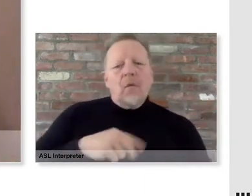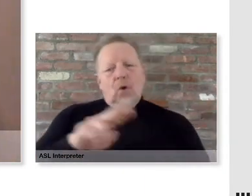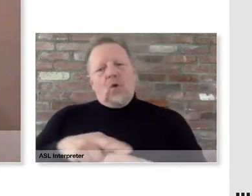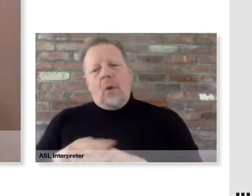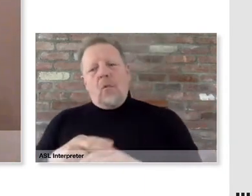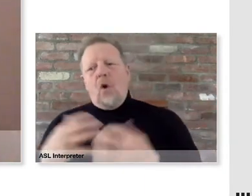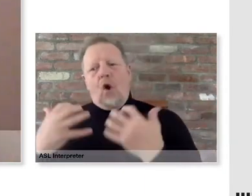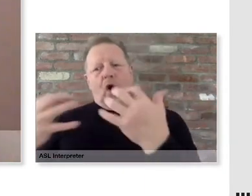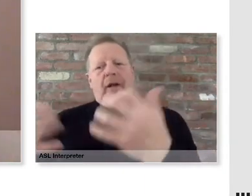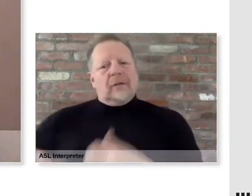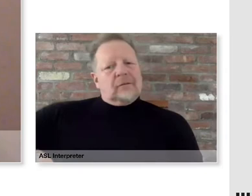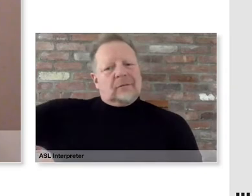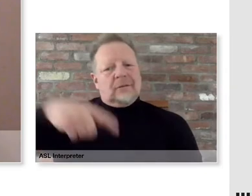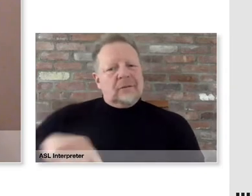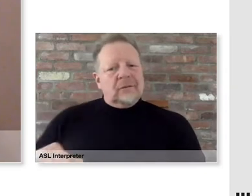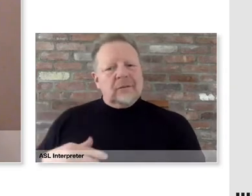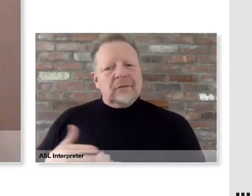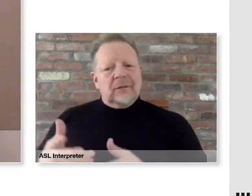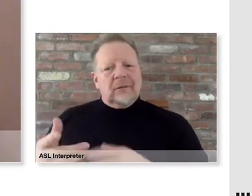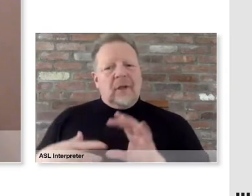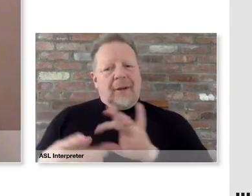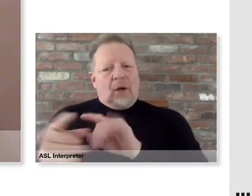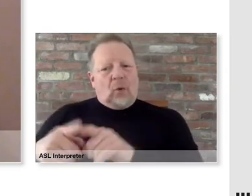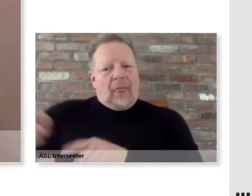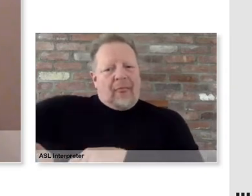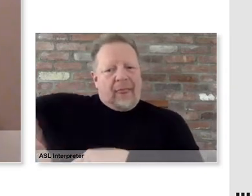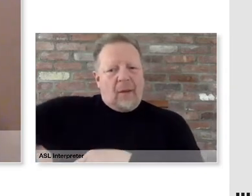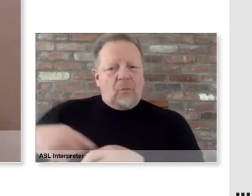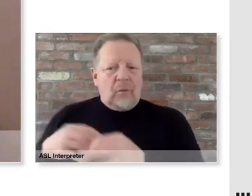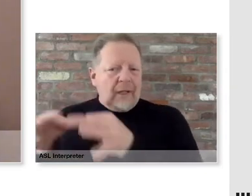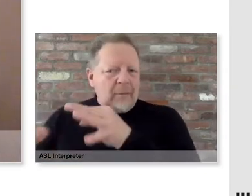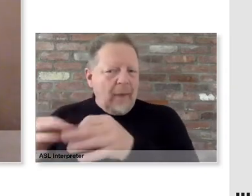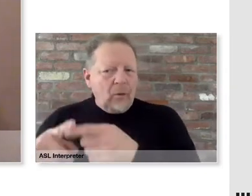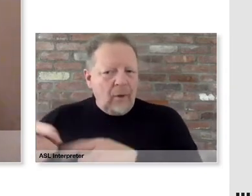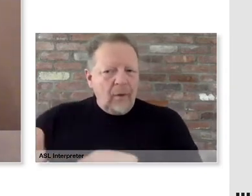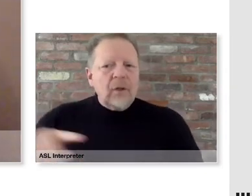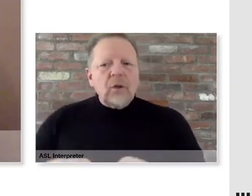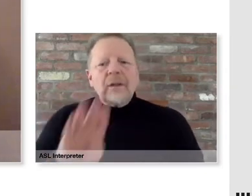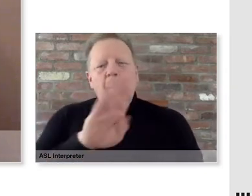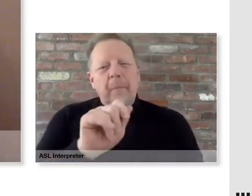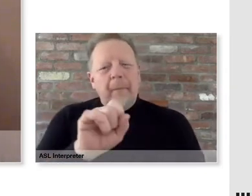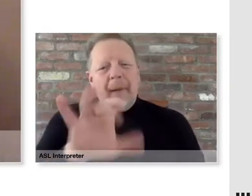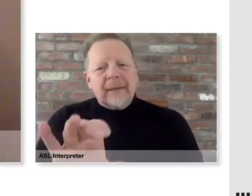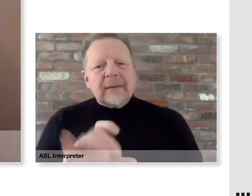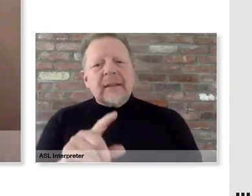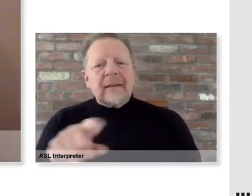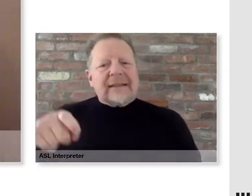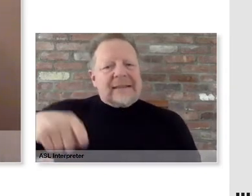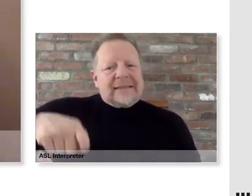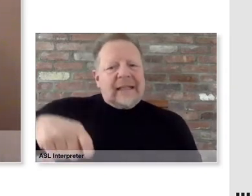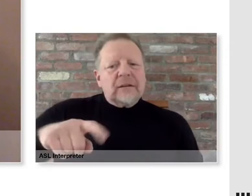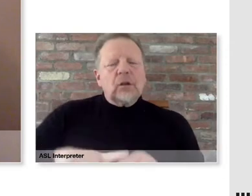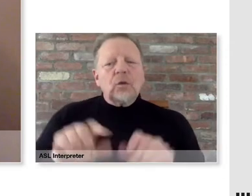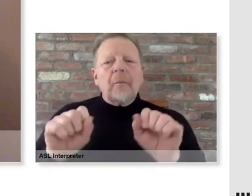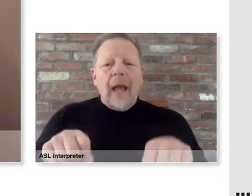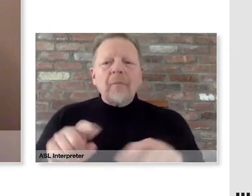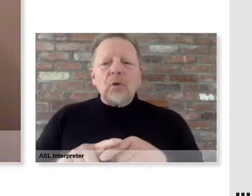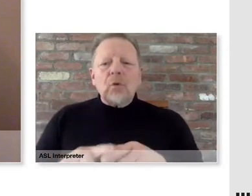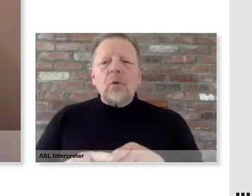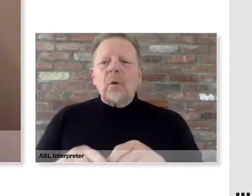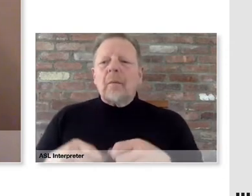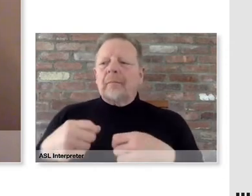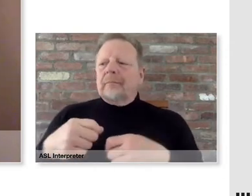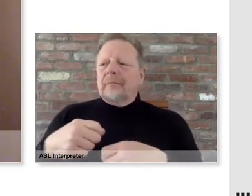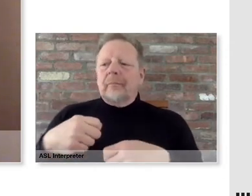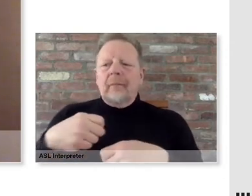art. So it needs to be like, there's a basic necessity to make it accessible